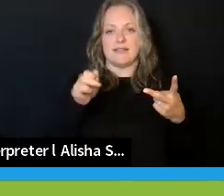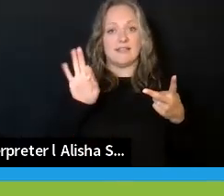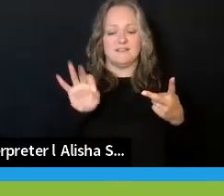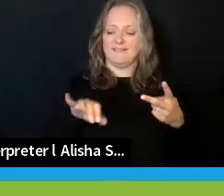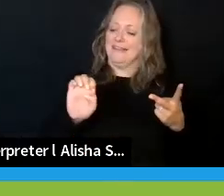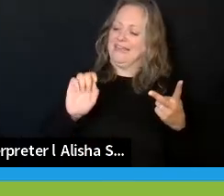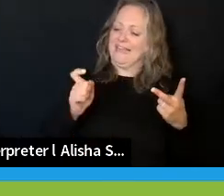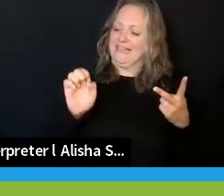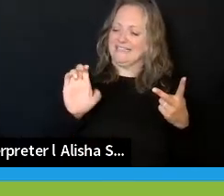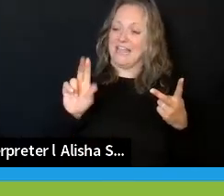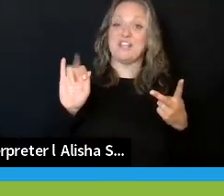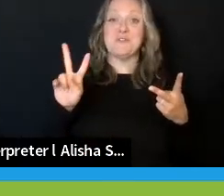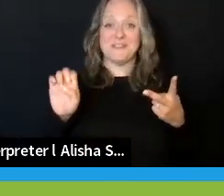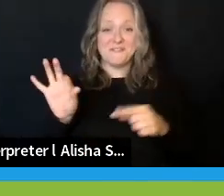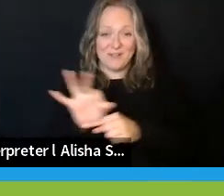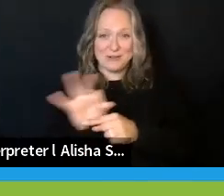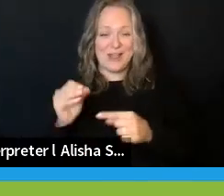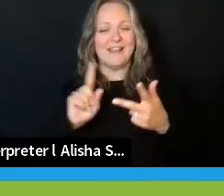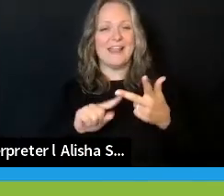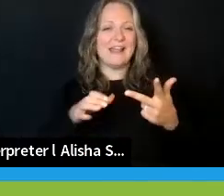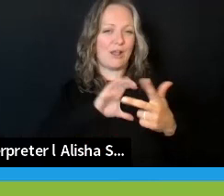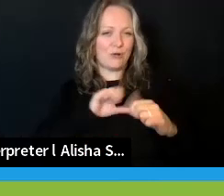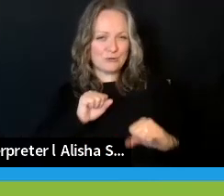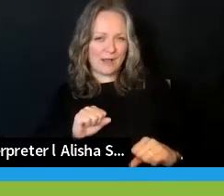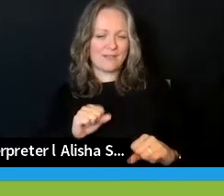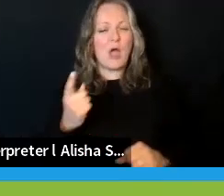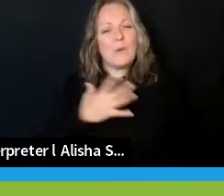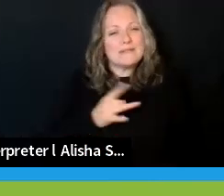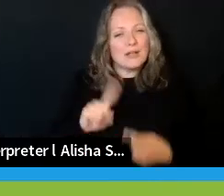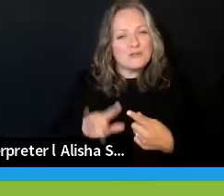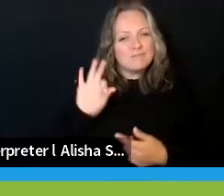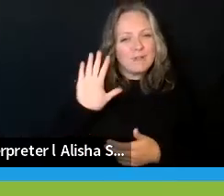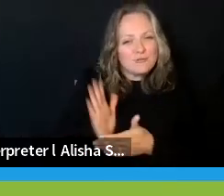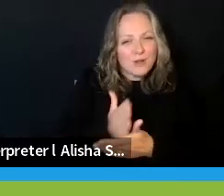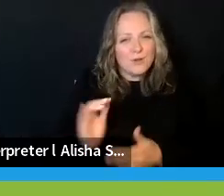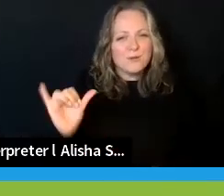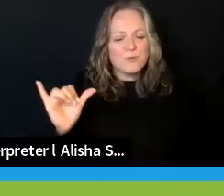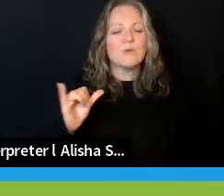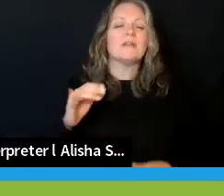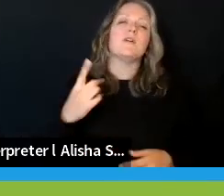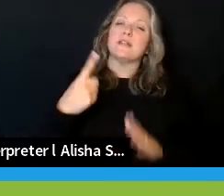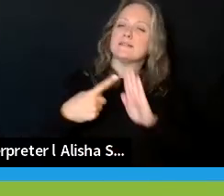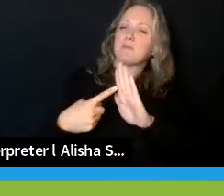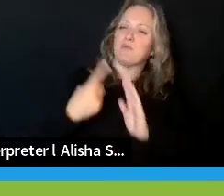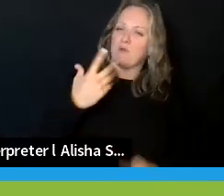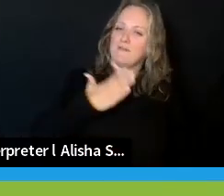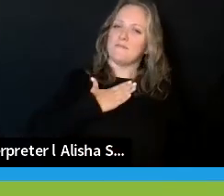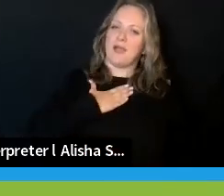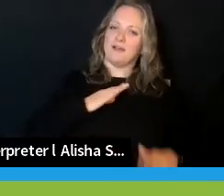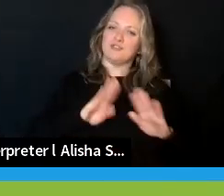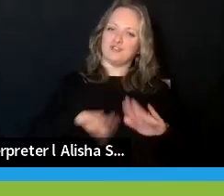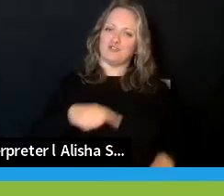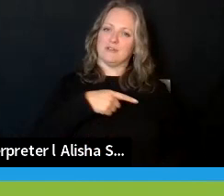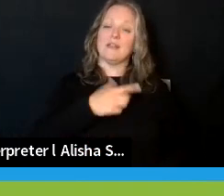character strengths. And I always like to share as well as Stephanie, here's an example from one of my kids.